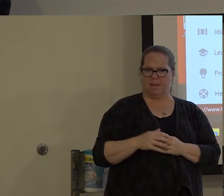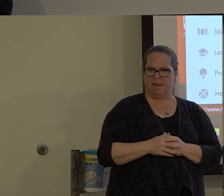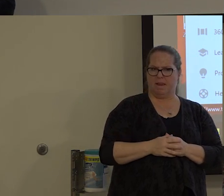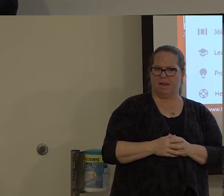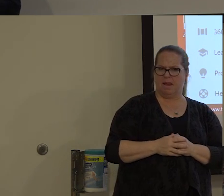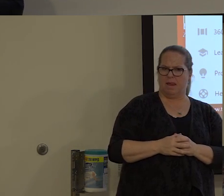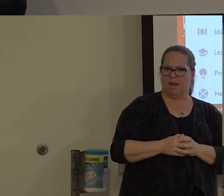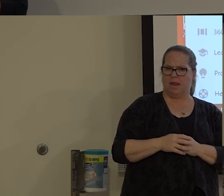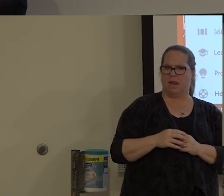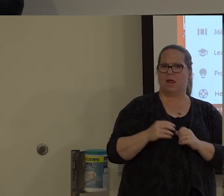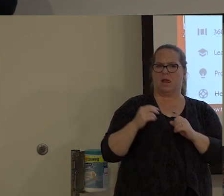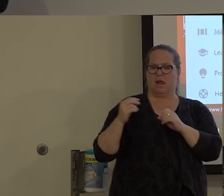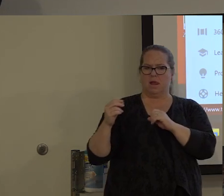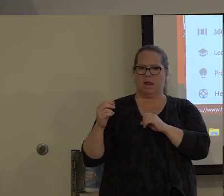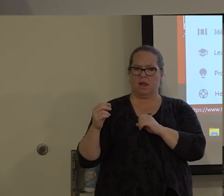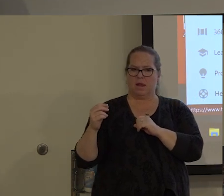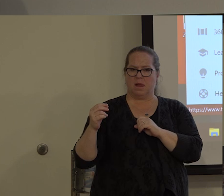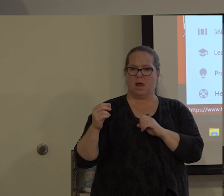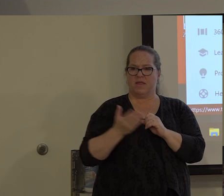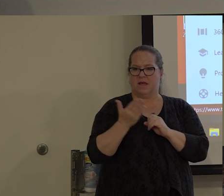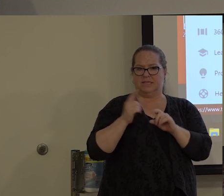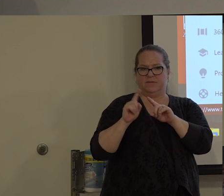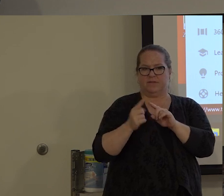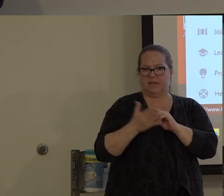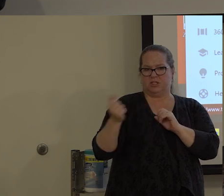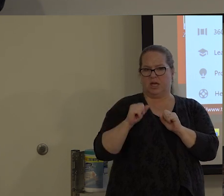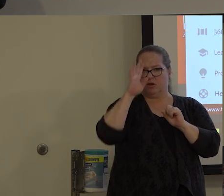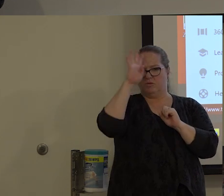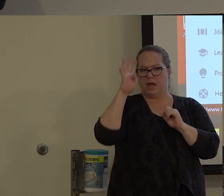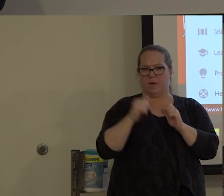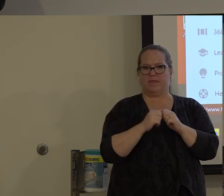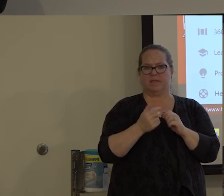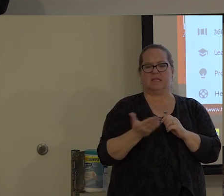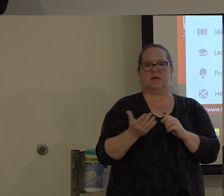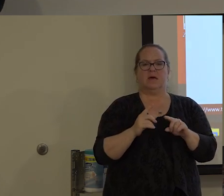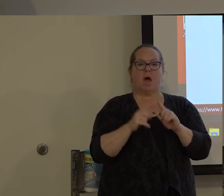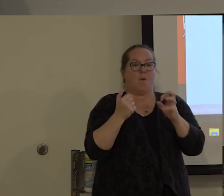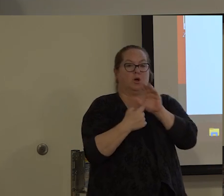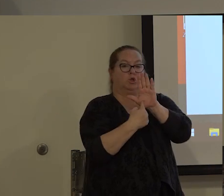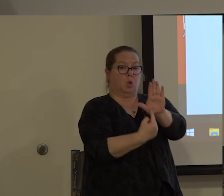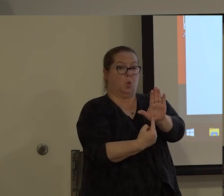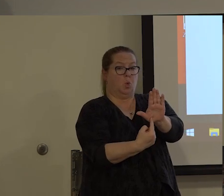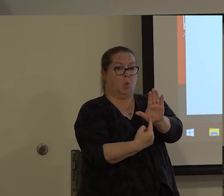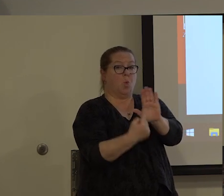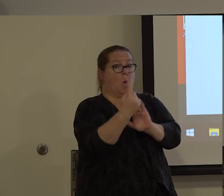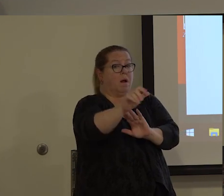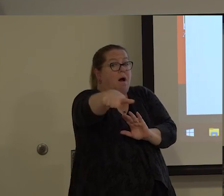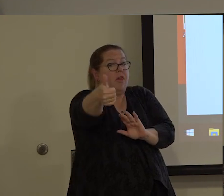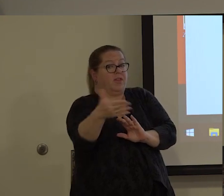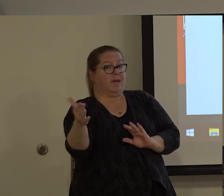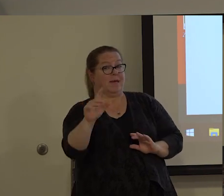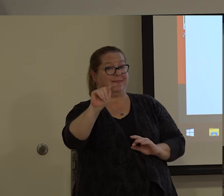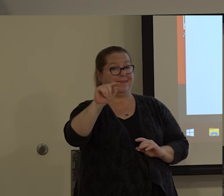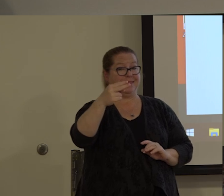all sorts of information about the types of things you can create with this, so I'm not going to go into it now, but I wanted to at least show you one other thing about